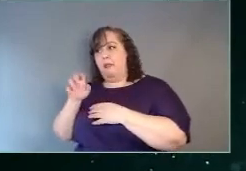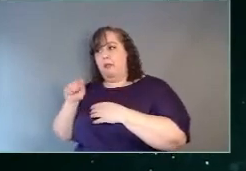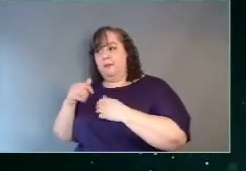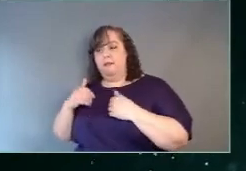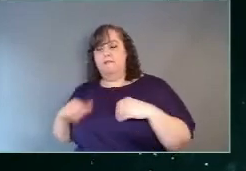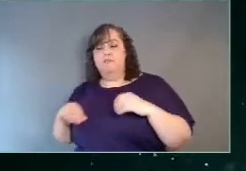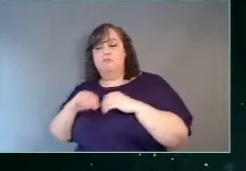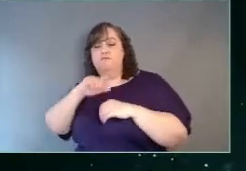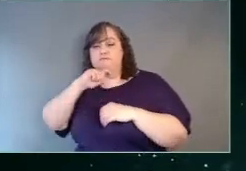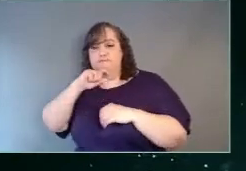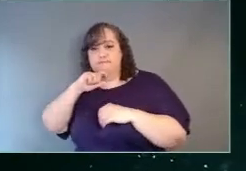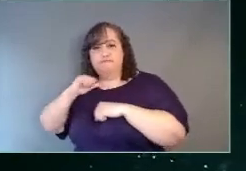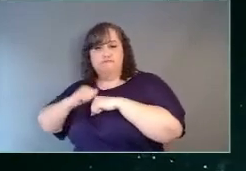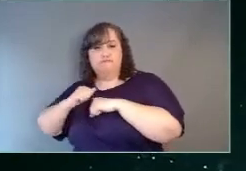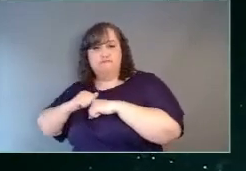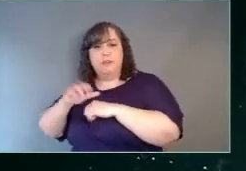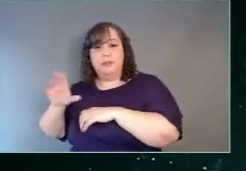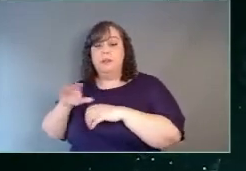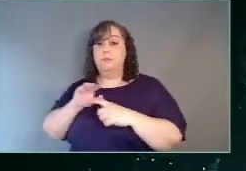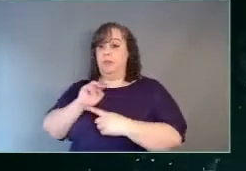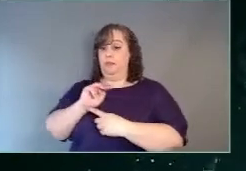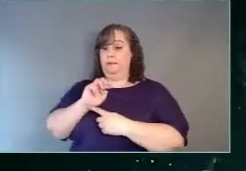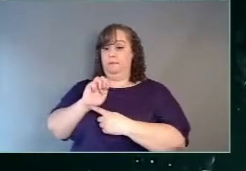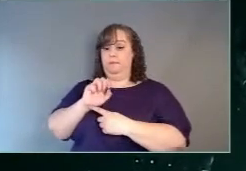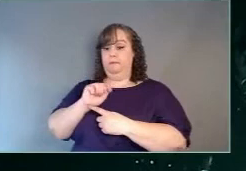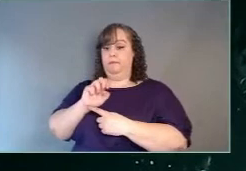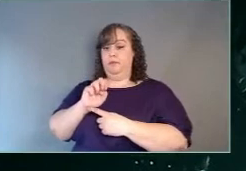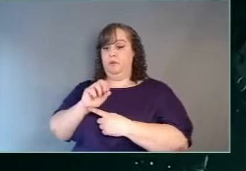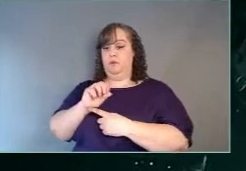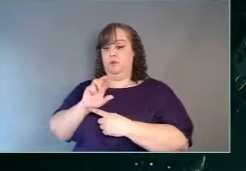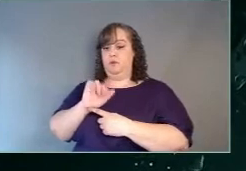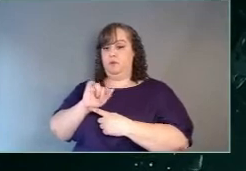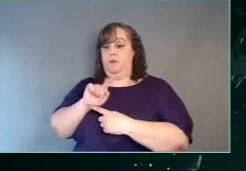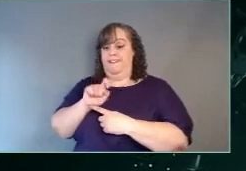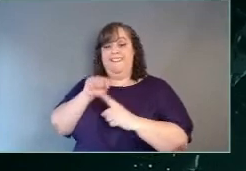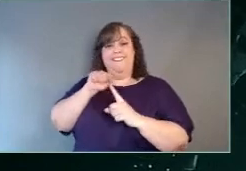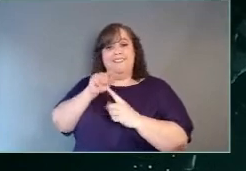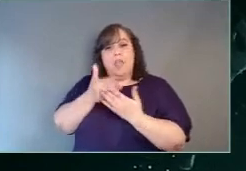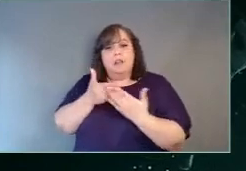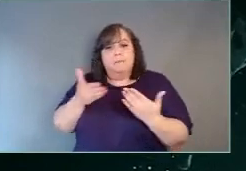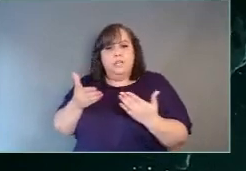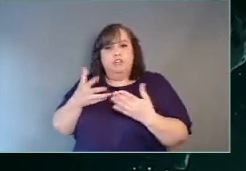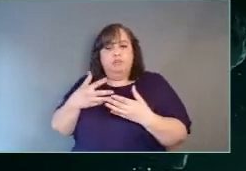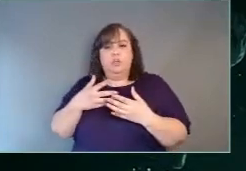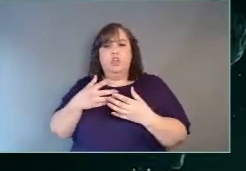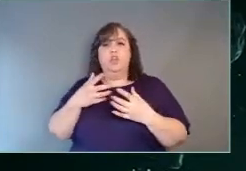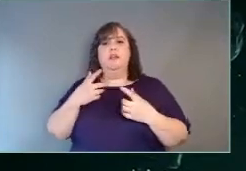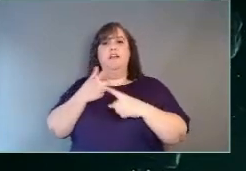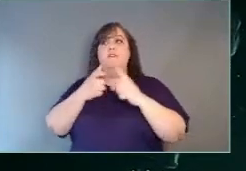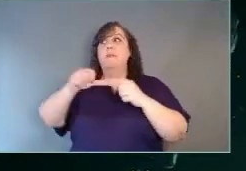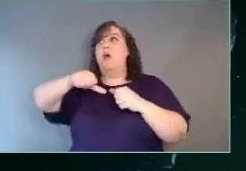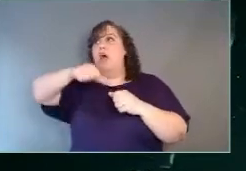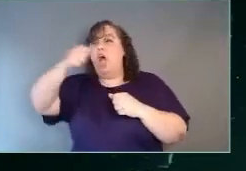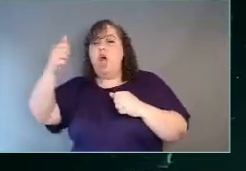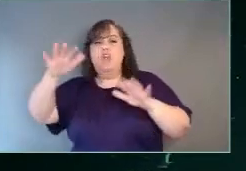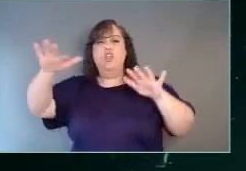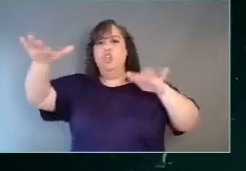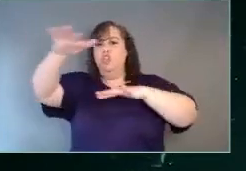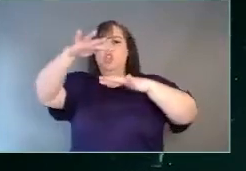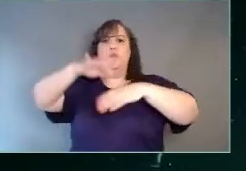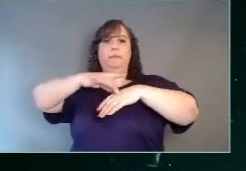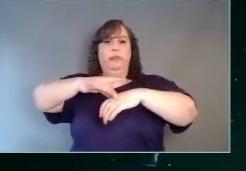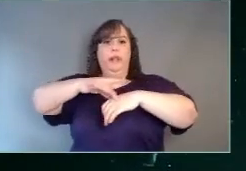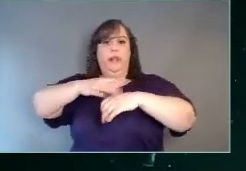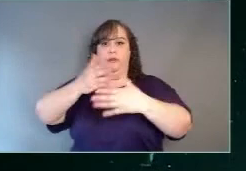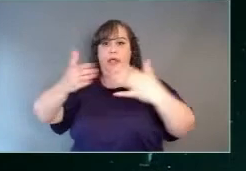far as meteorites go, meteorites are the material that have from other planetary objects that have collected on